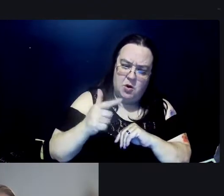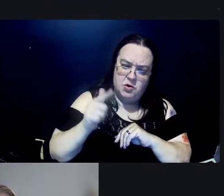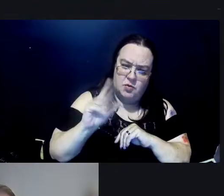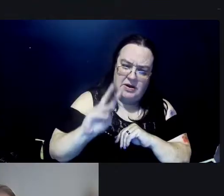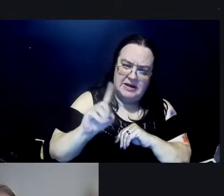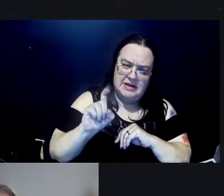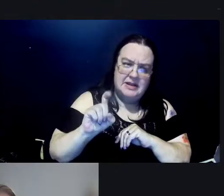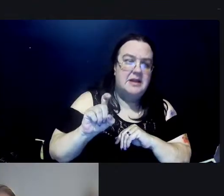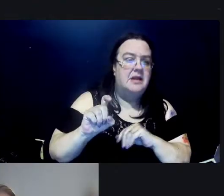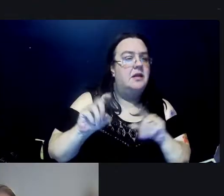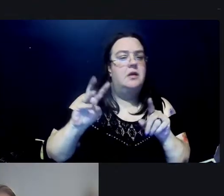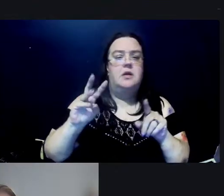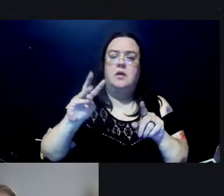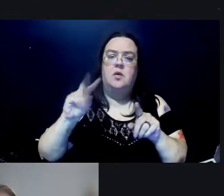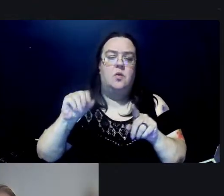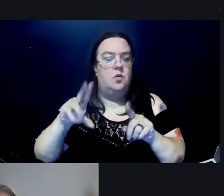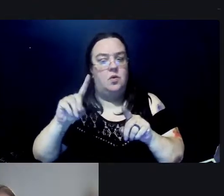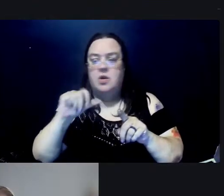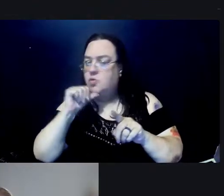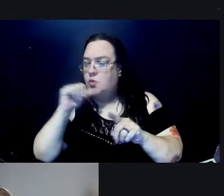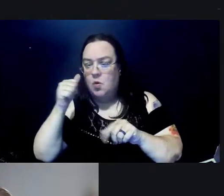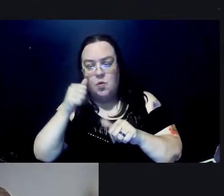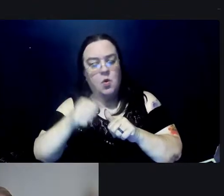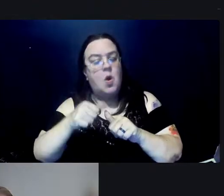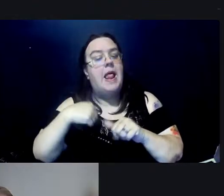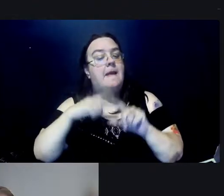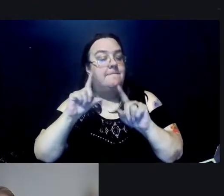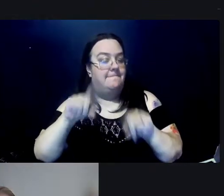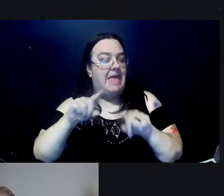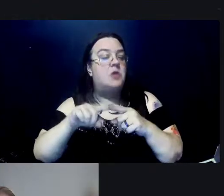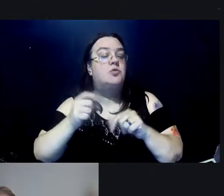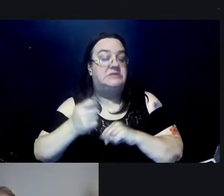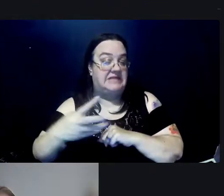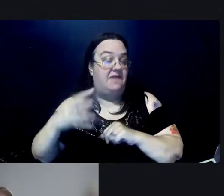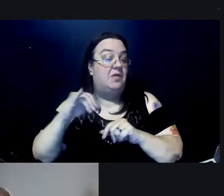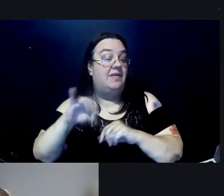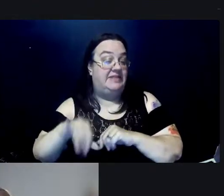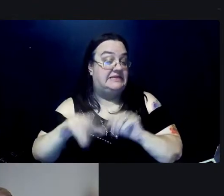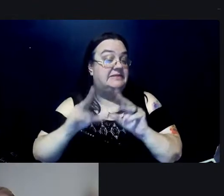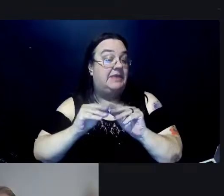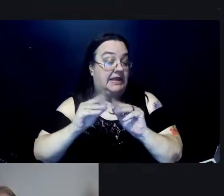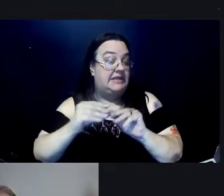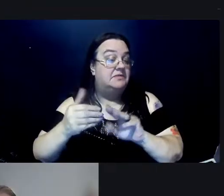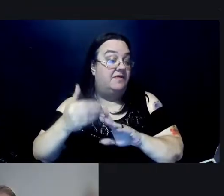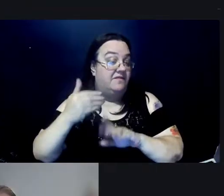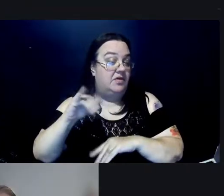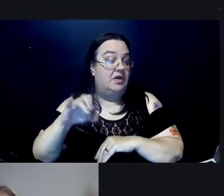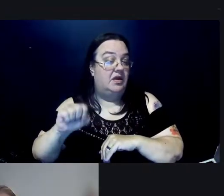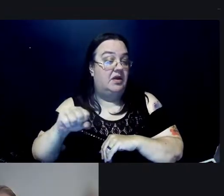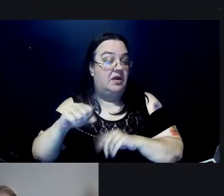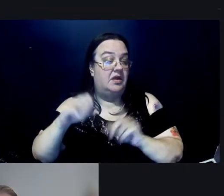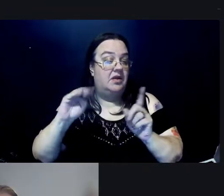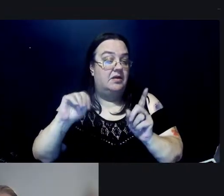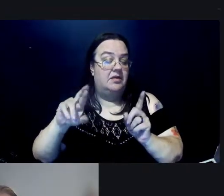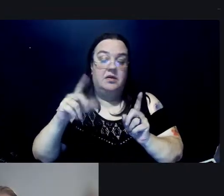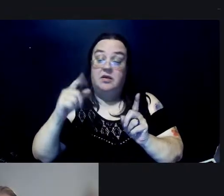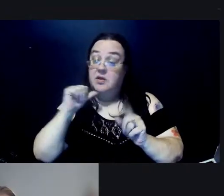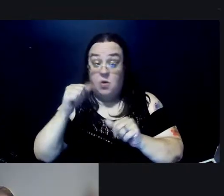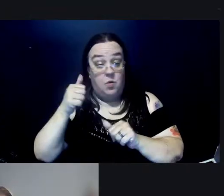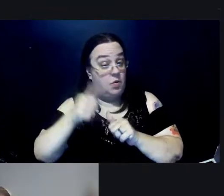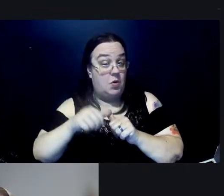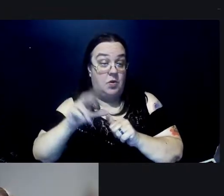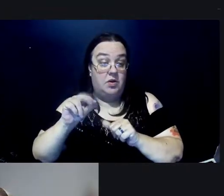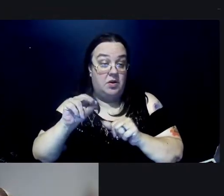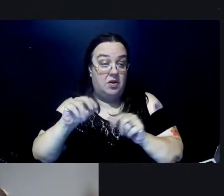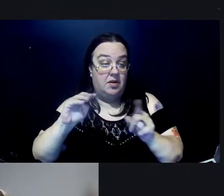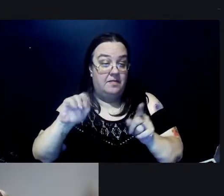I don't recall. I've been at several of these meetings, yes. Okay, you don't recall? I don't recall. No. Were